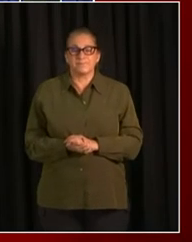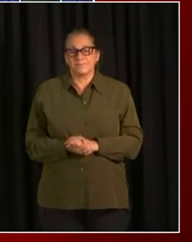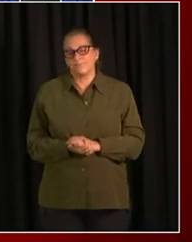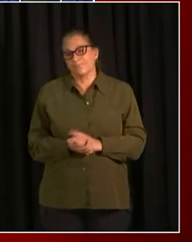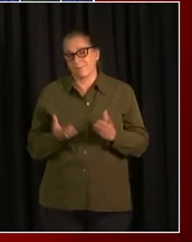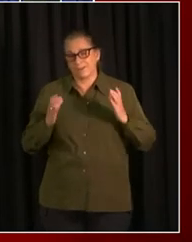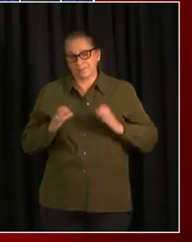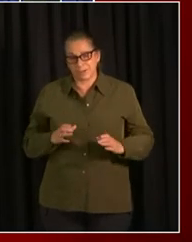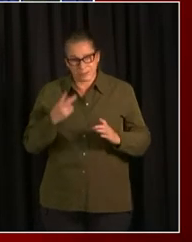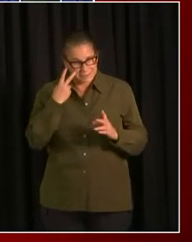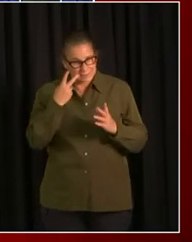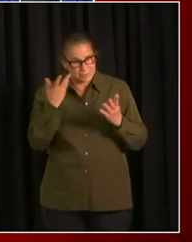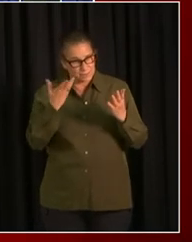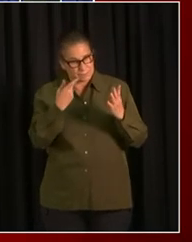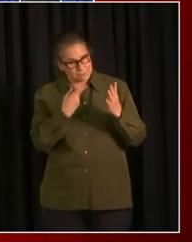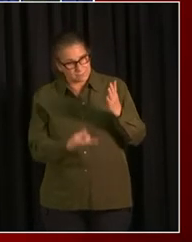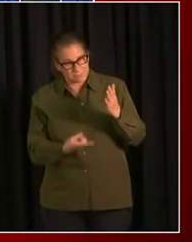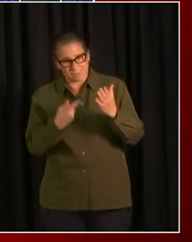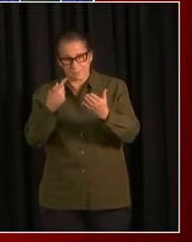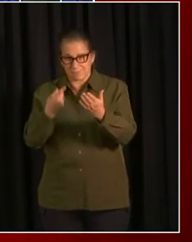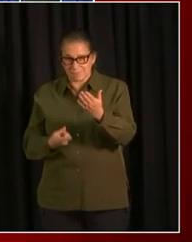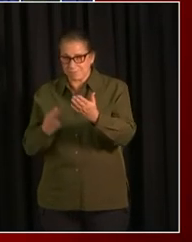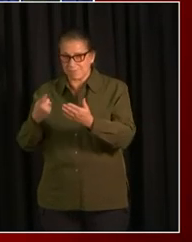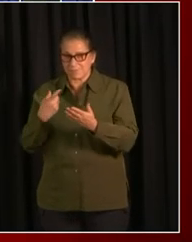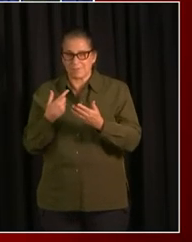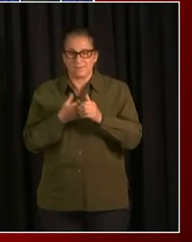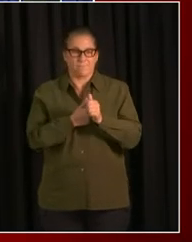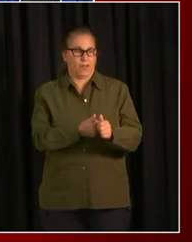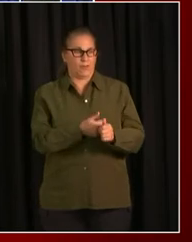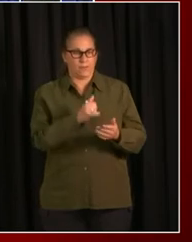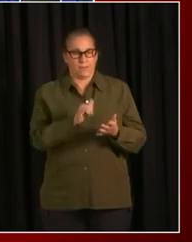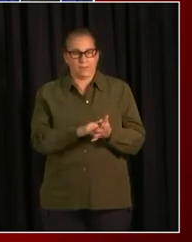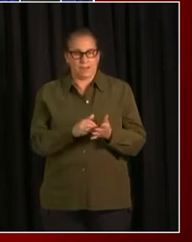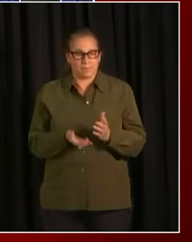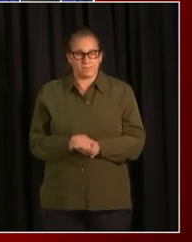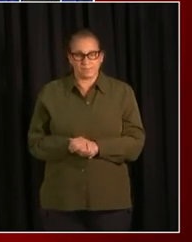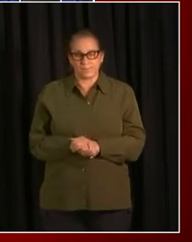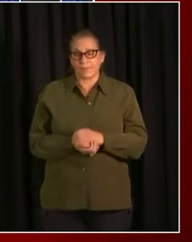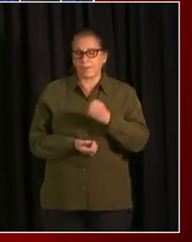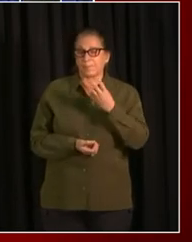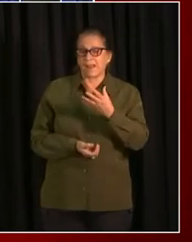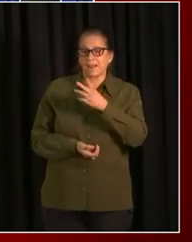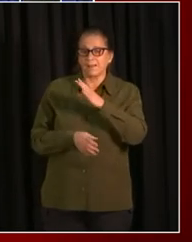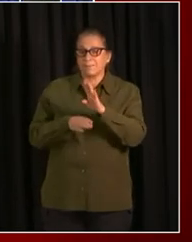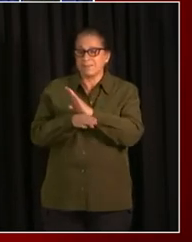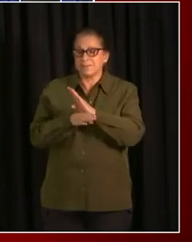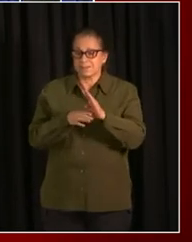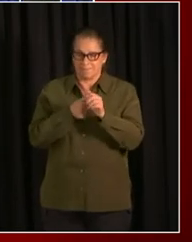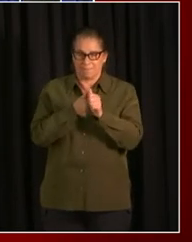any restaurant owners on the line, we hope you'll print that and put that up in your establishment. I know that was a request from a lot of you on